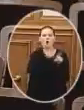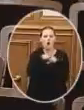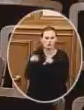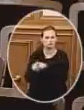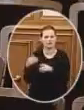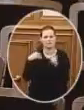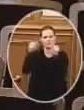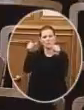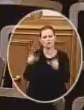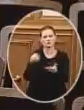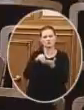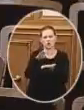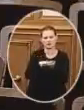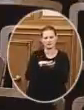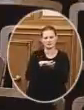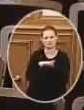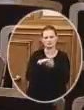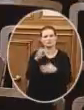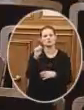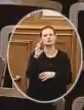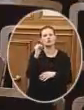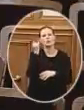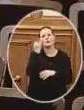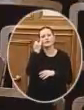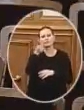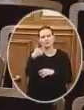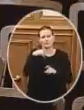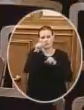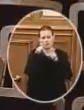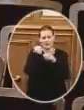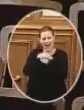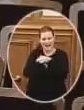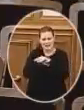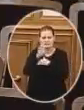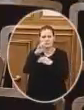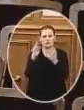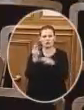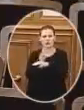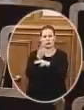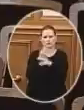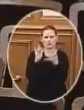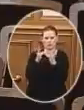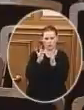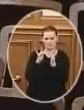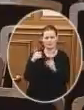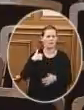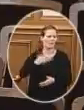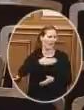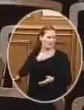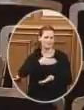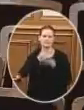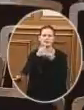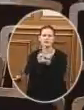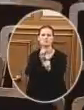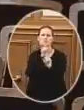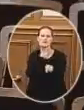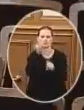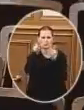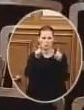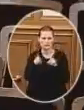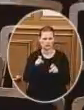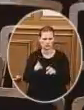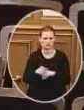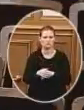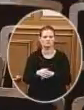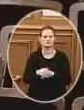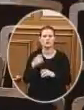there are any questions about access or the use of those websites, I would be glad to help answer those questions, and for that reason I'd like to give